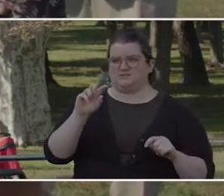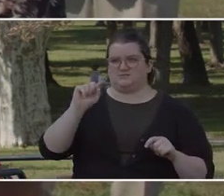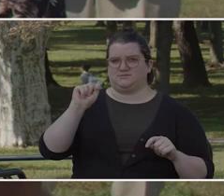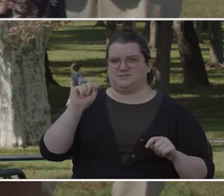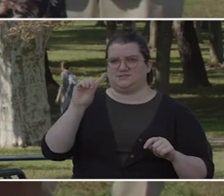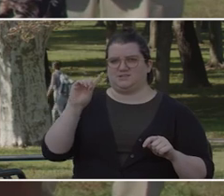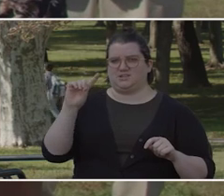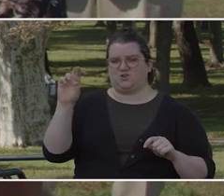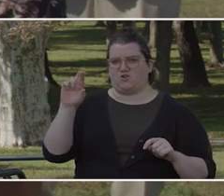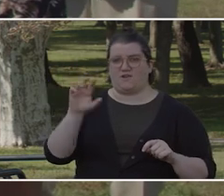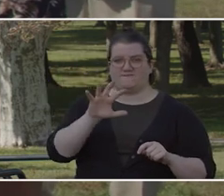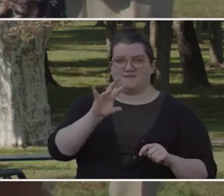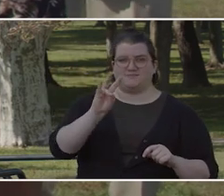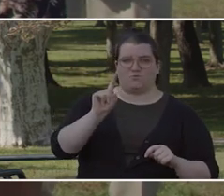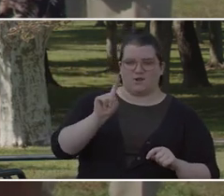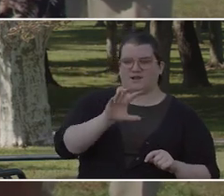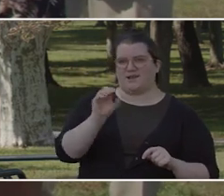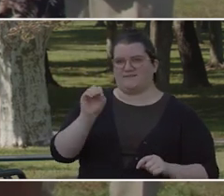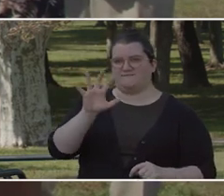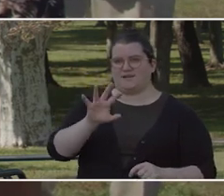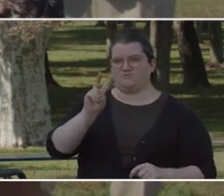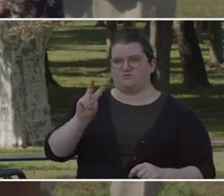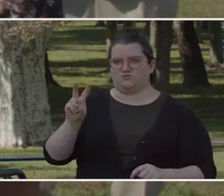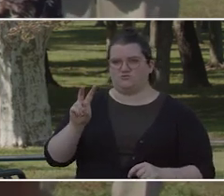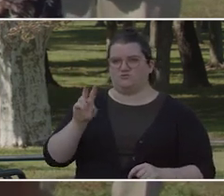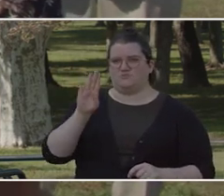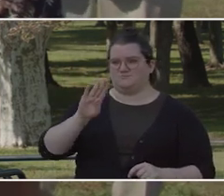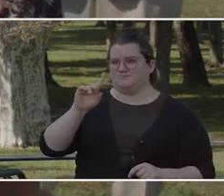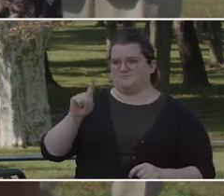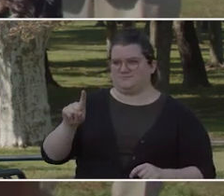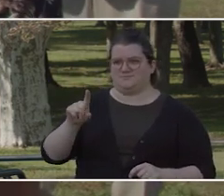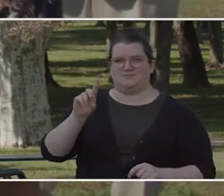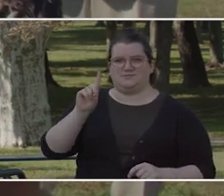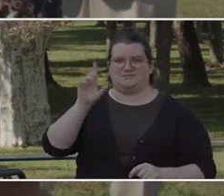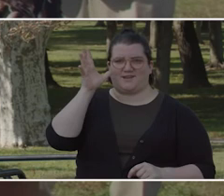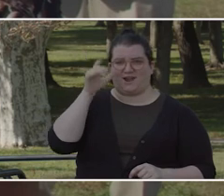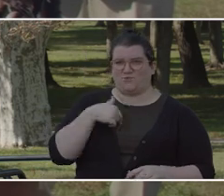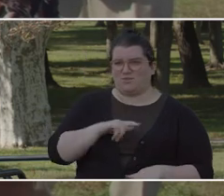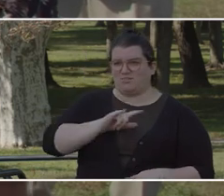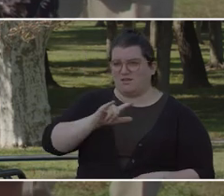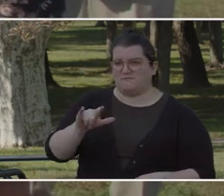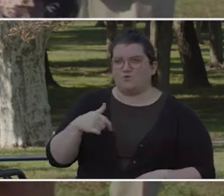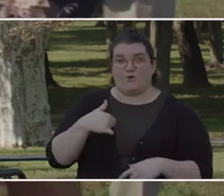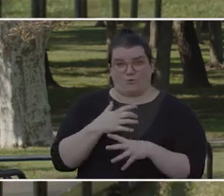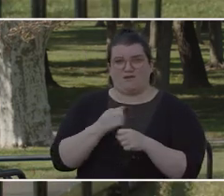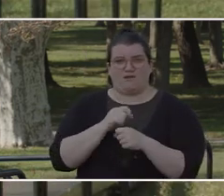571 and 522. Bravo, Zulu Dad. We love you. We got the watch.